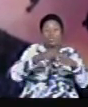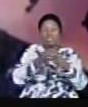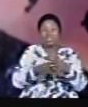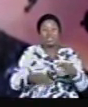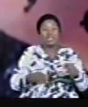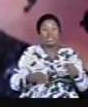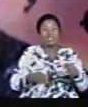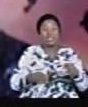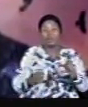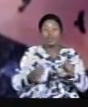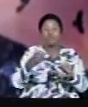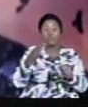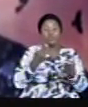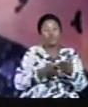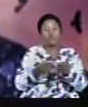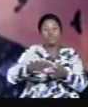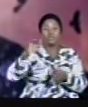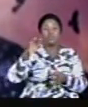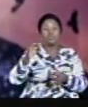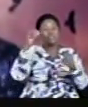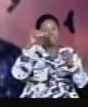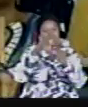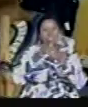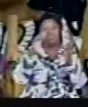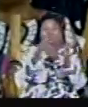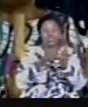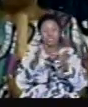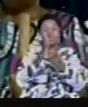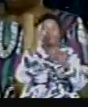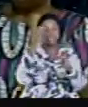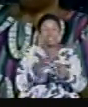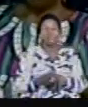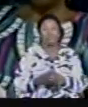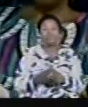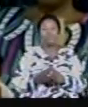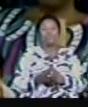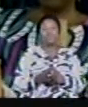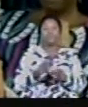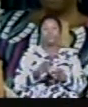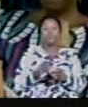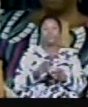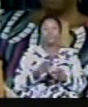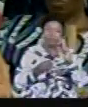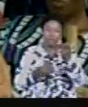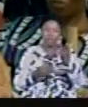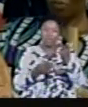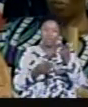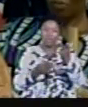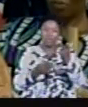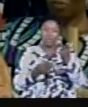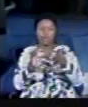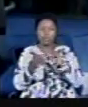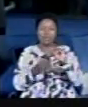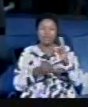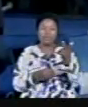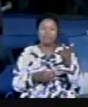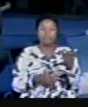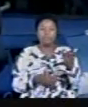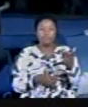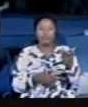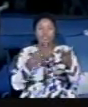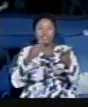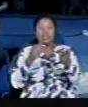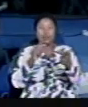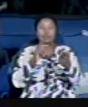Holy Ghost in Jesus' name. Number three there. Number three, the proof